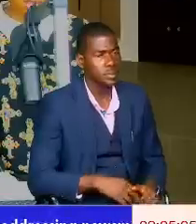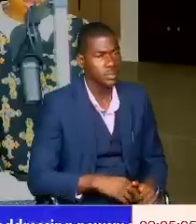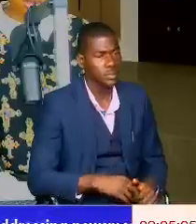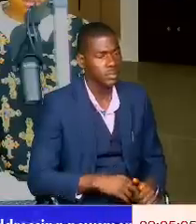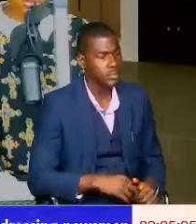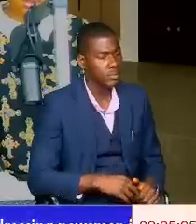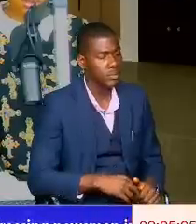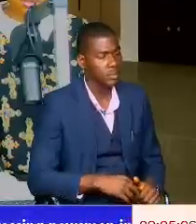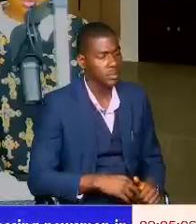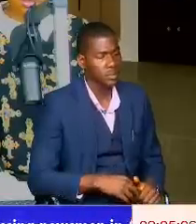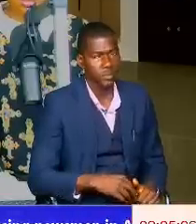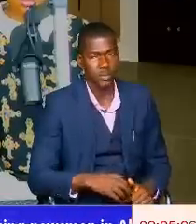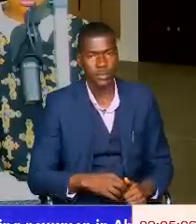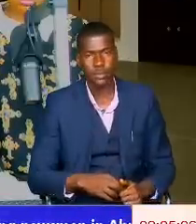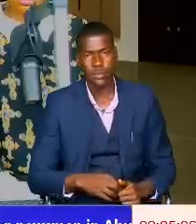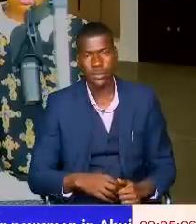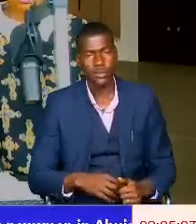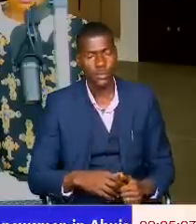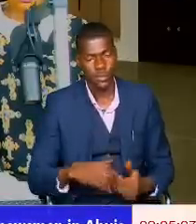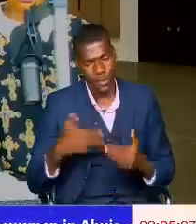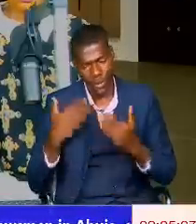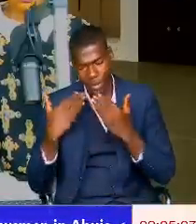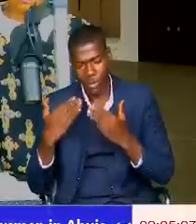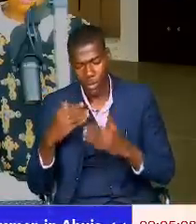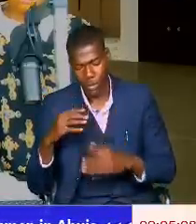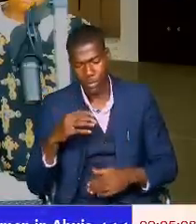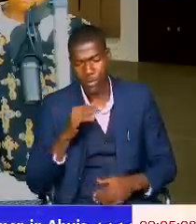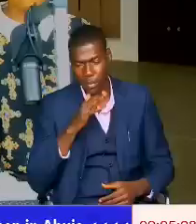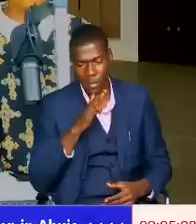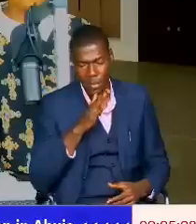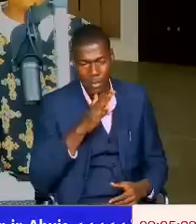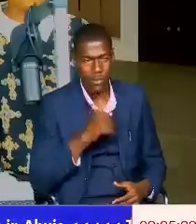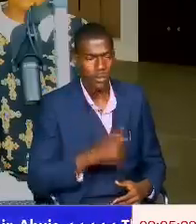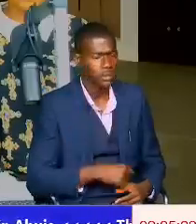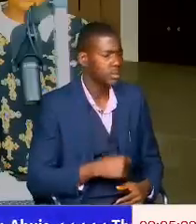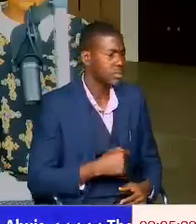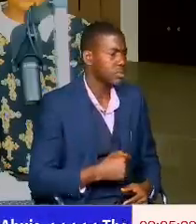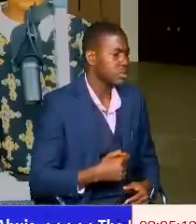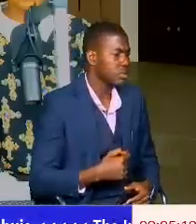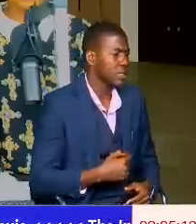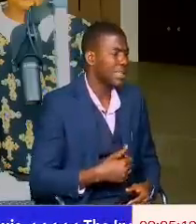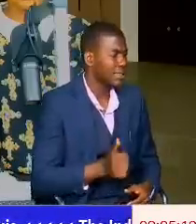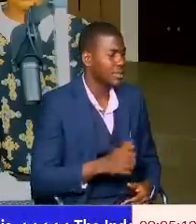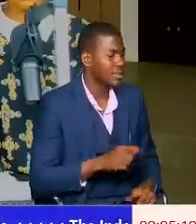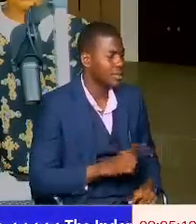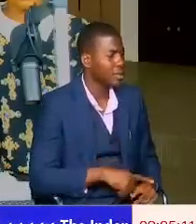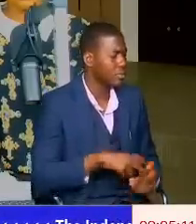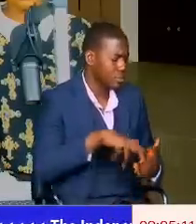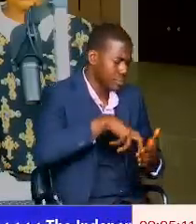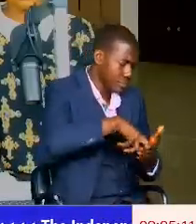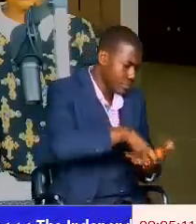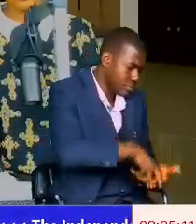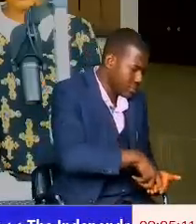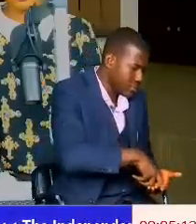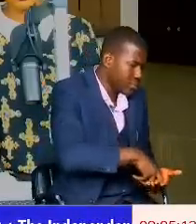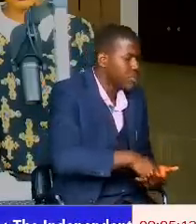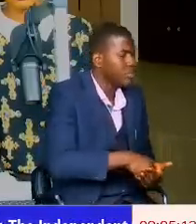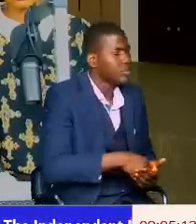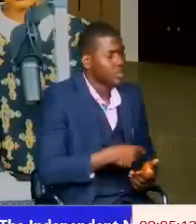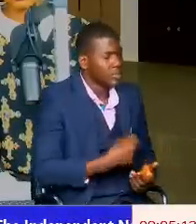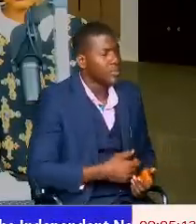this month of Ramadan. Amen. Amen. Whatever supplications you kneel down, Almighty Allah will stand up and answer your prayer.